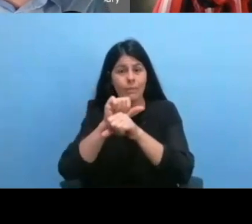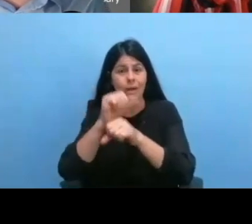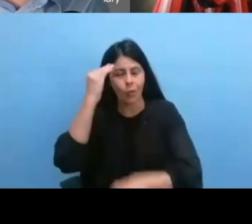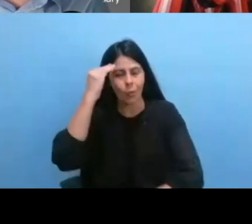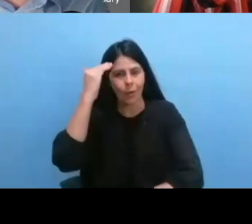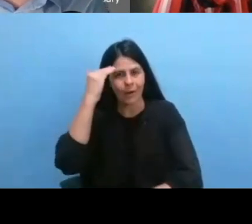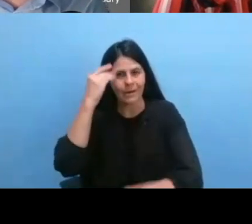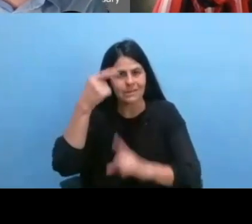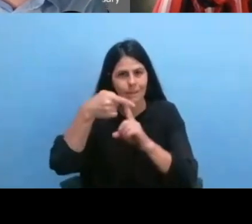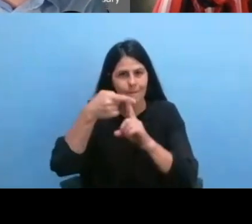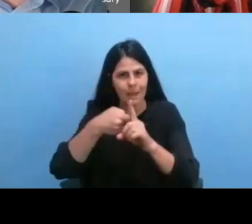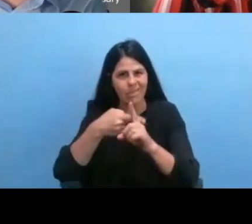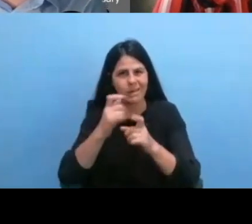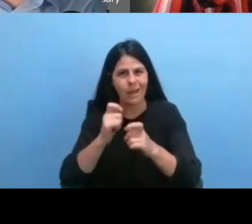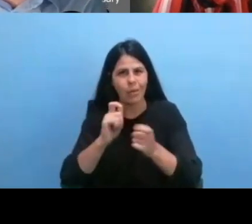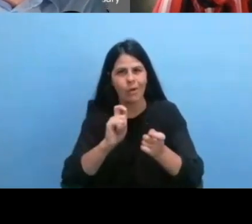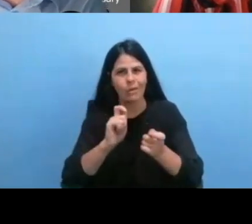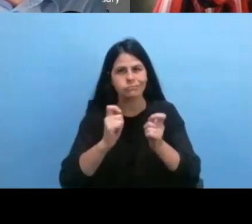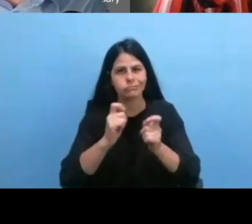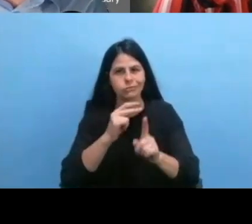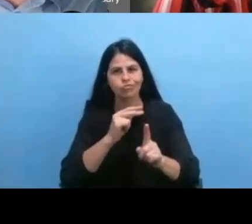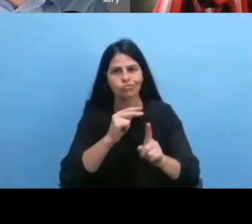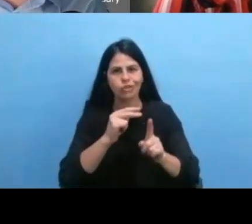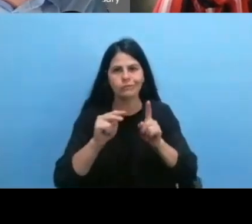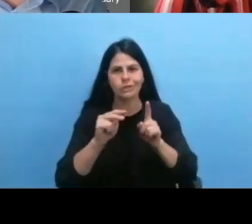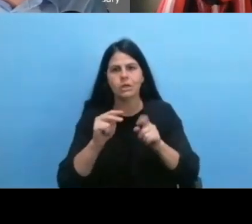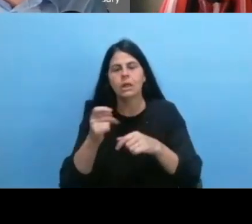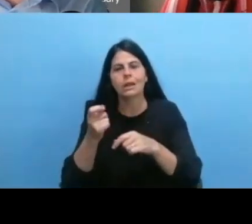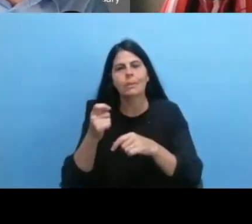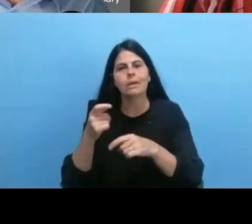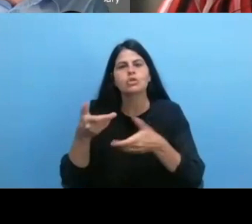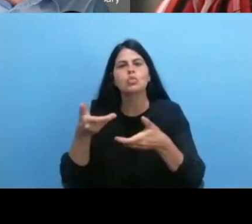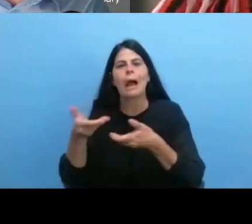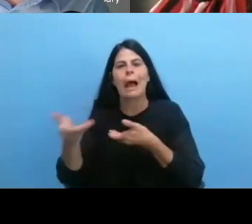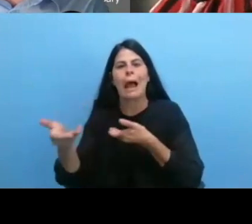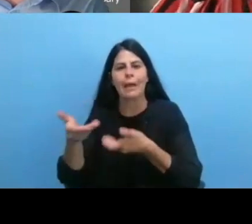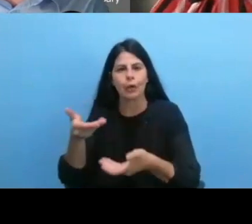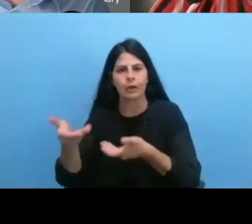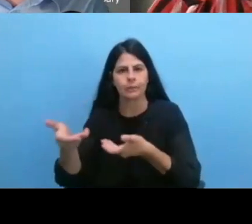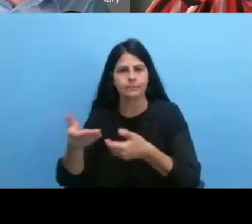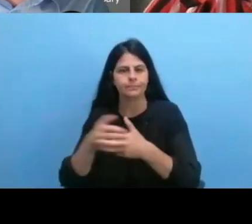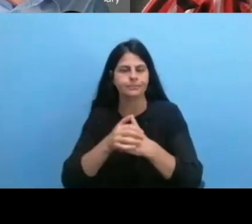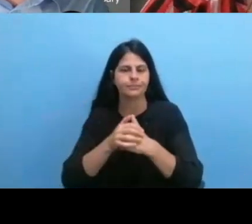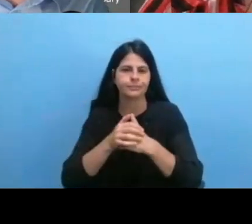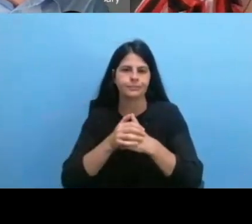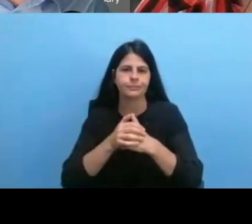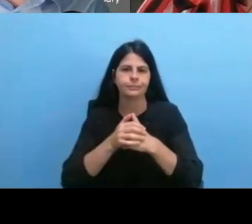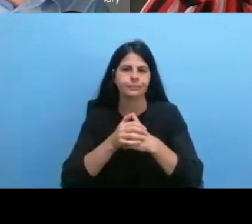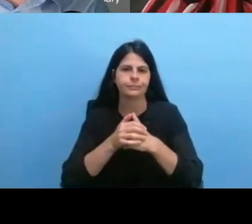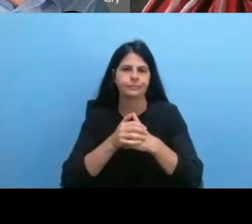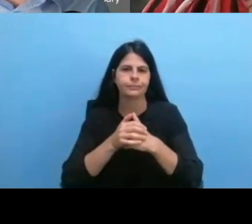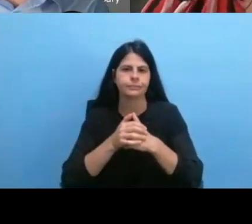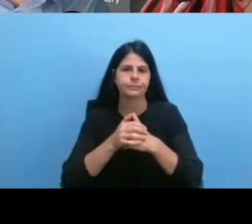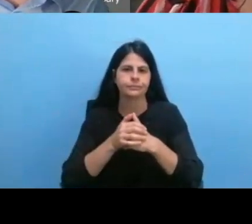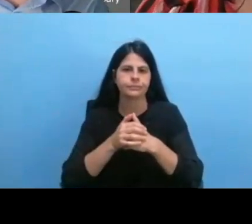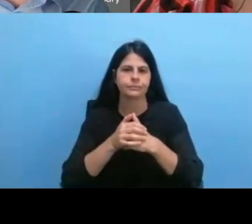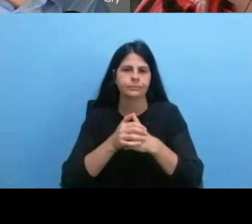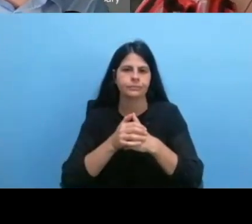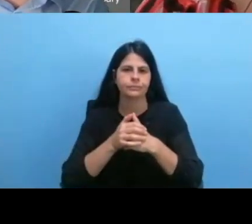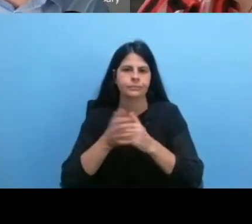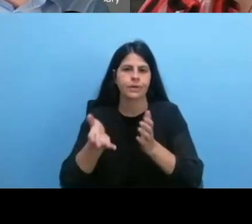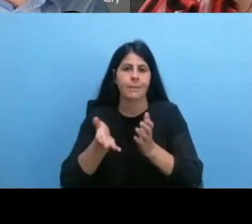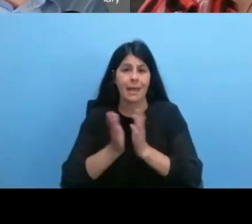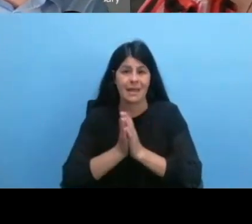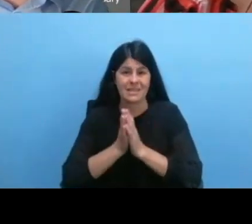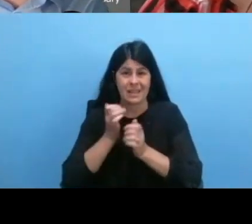to kind of pivot a little bit to hiring. And I would ask each of you to take